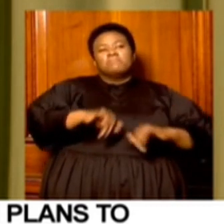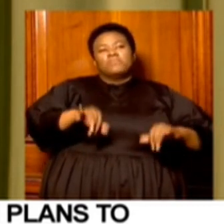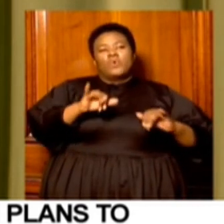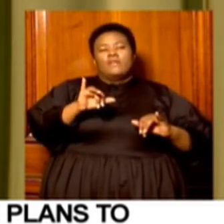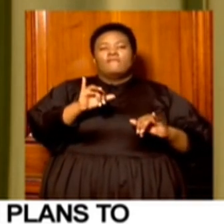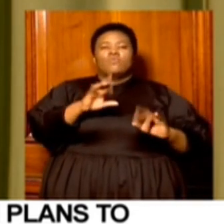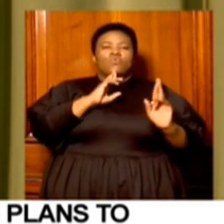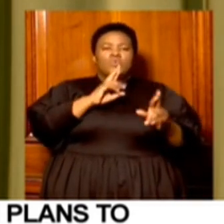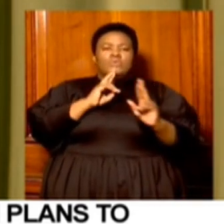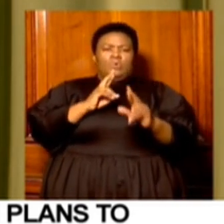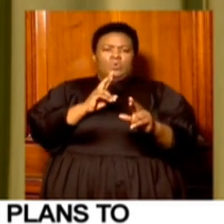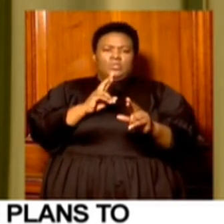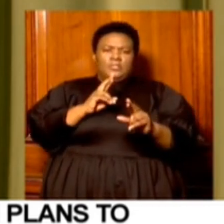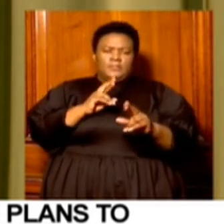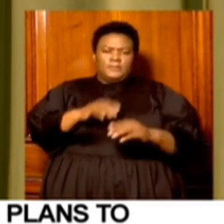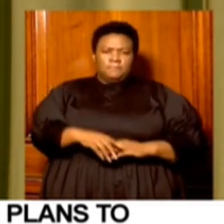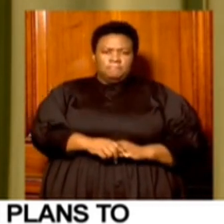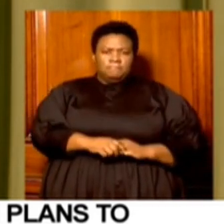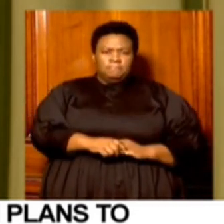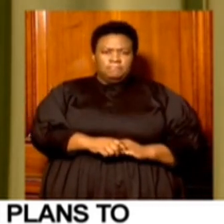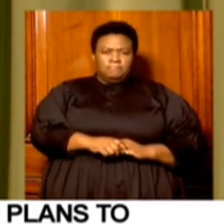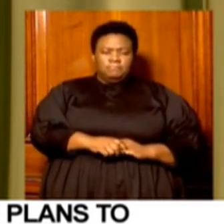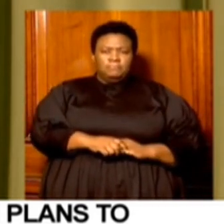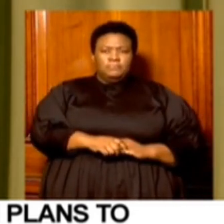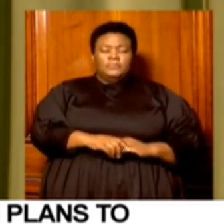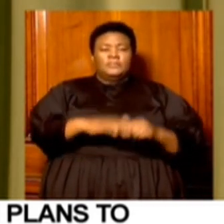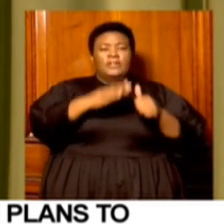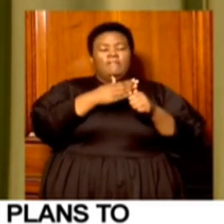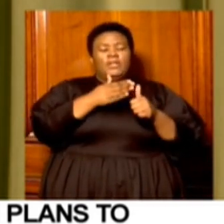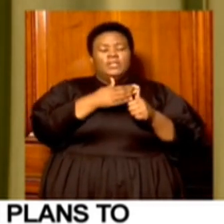responses. There is the first one.